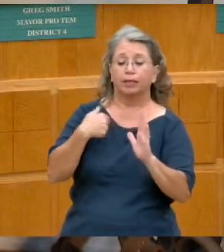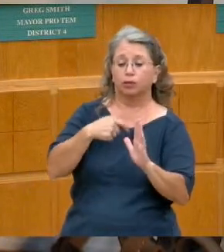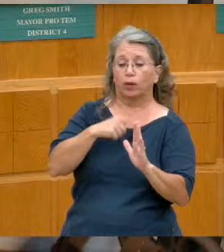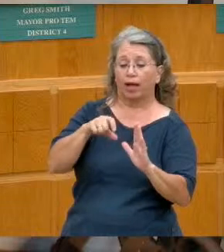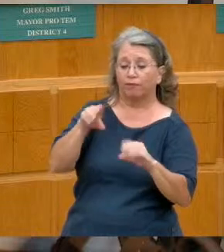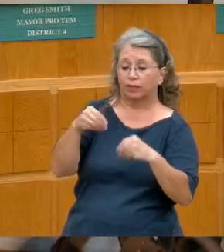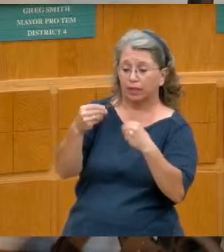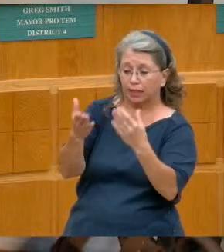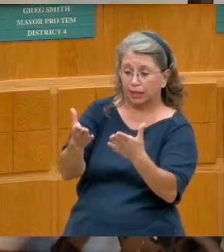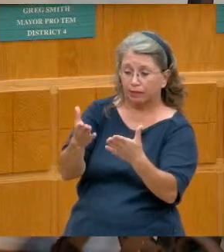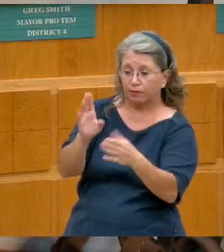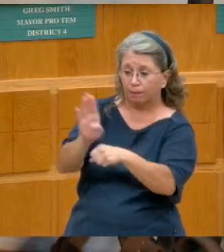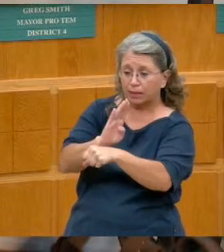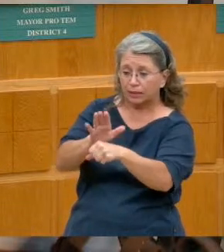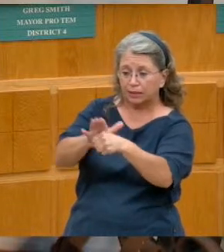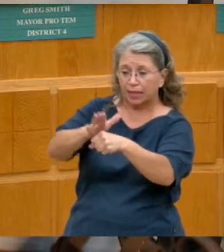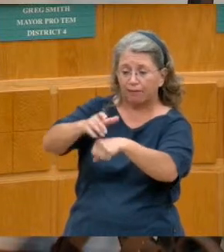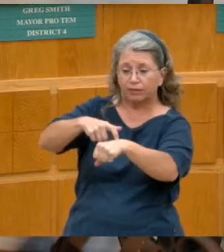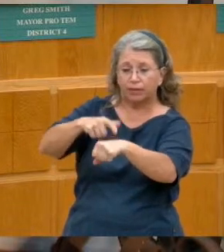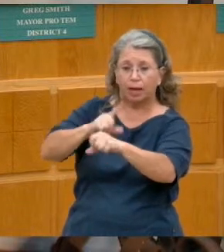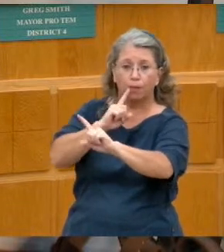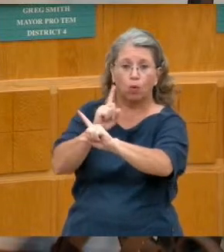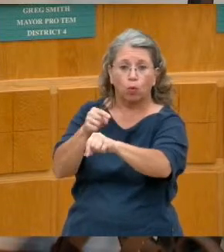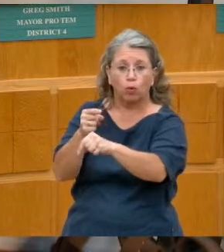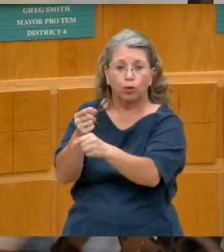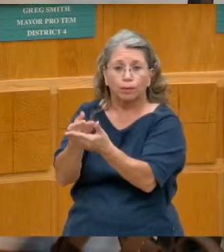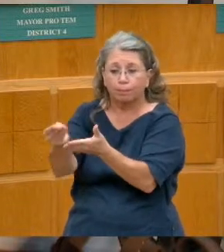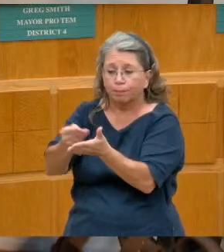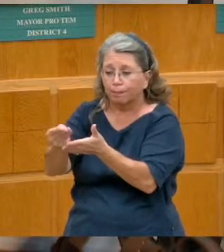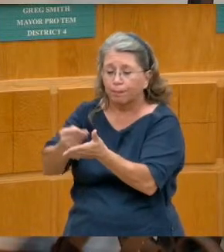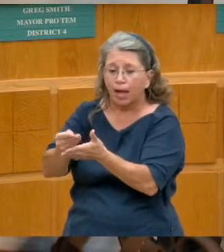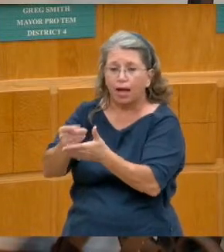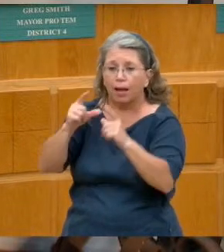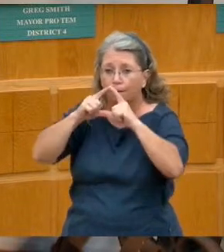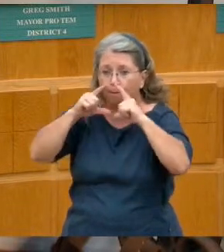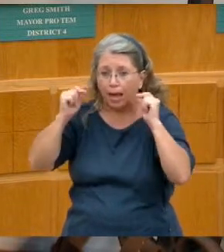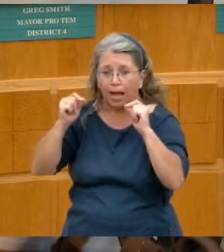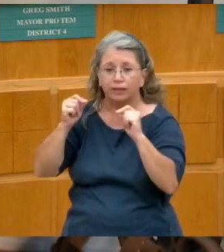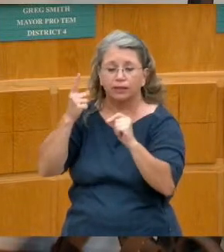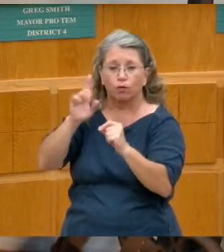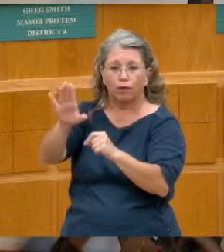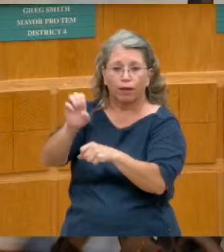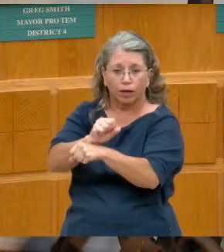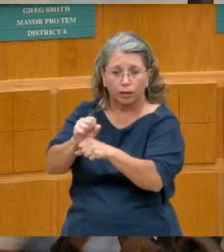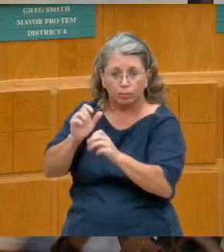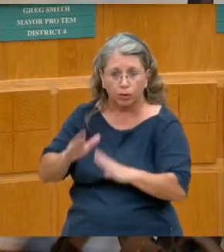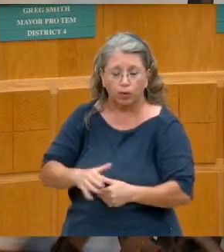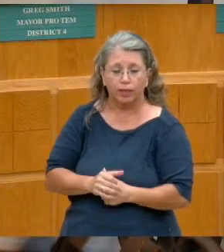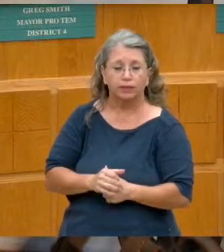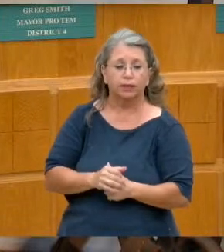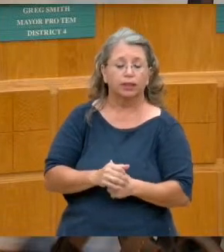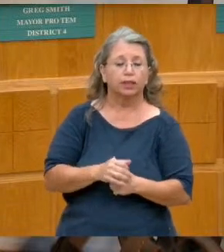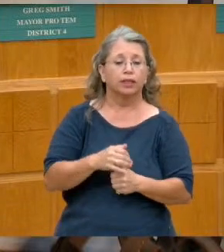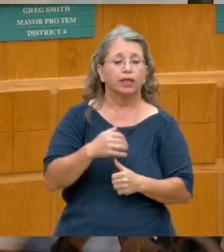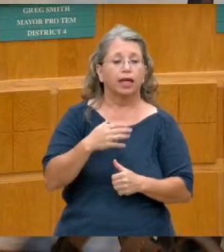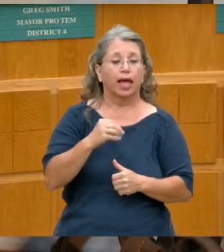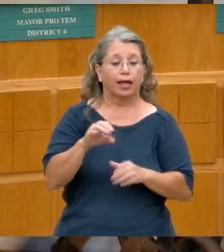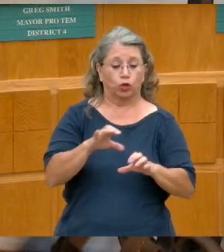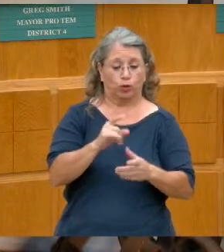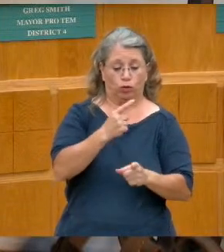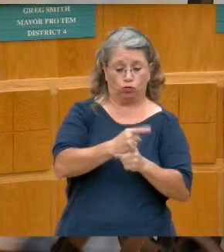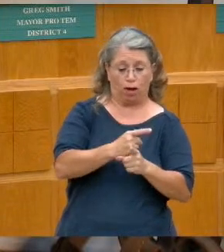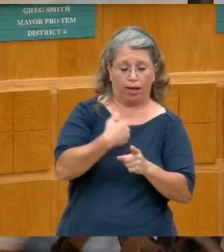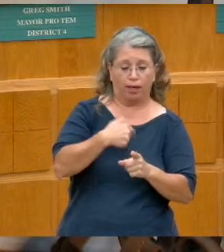for their employees and time to understand the order. And doing a mask order right means we give our citizens the notice needed to understand